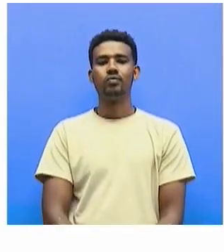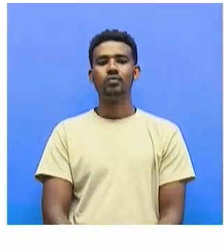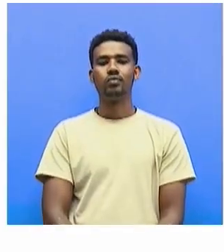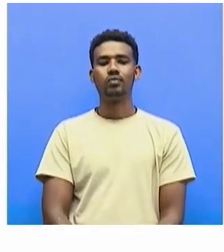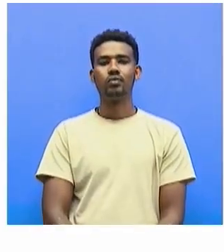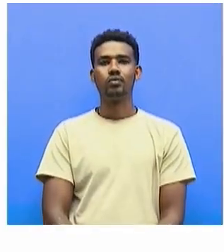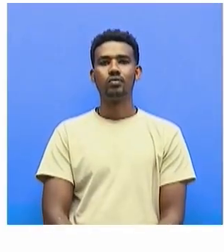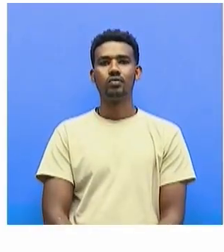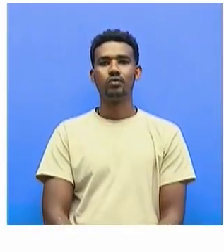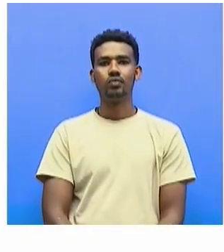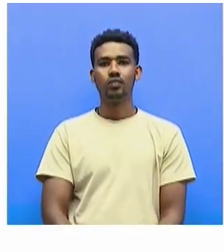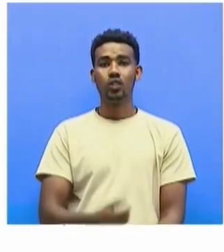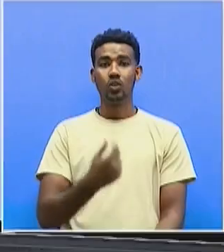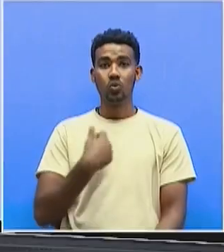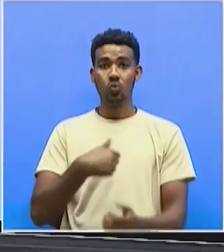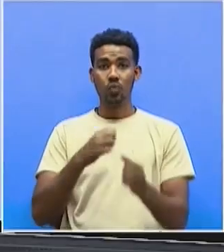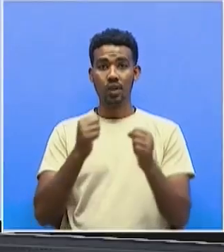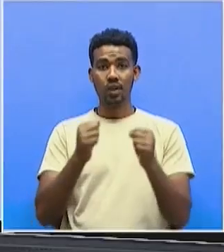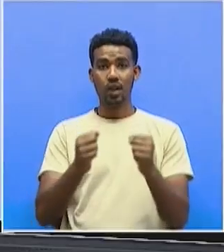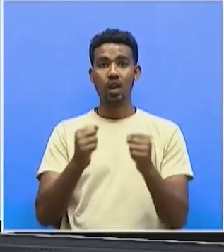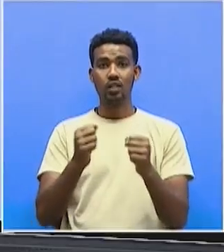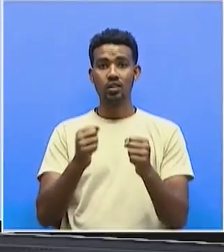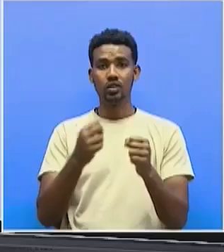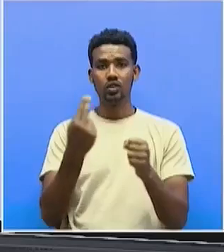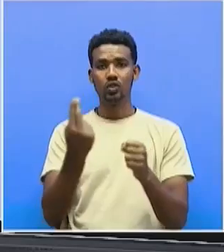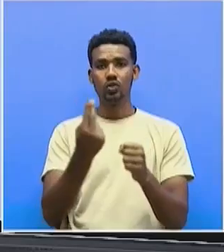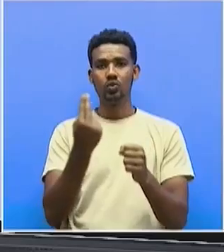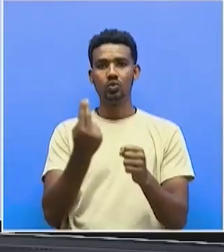Rice dish. We can use here is comma.